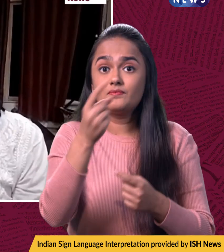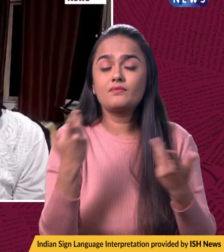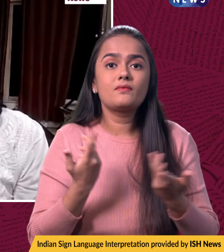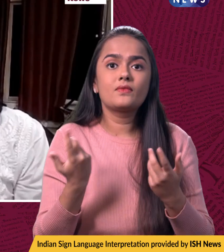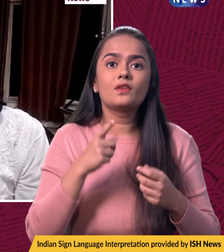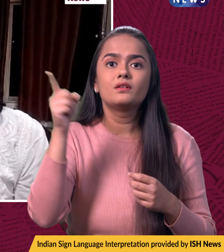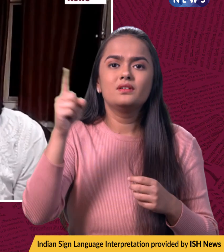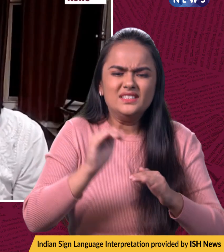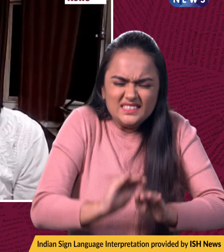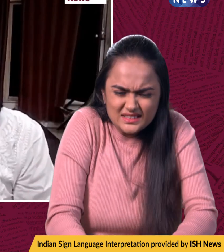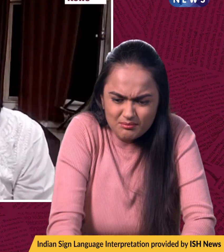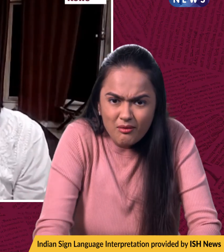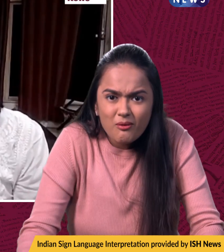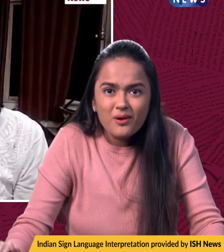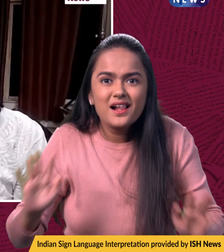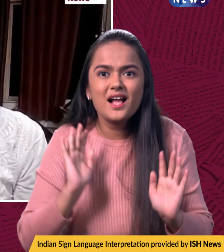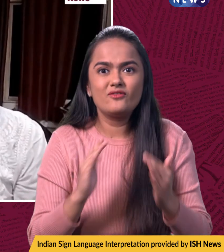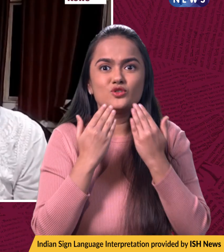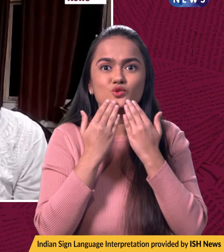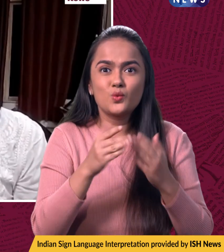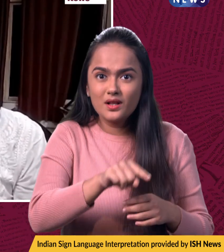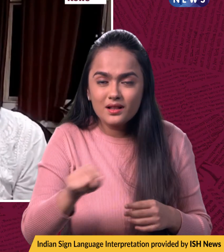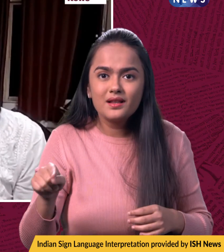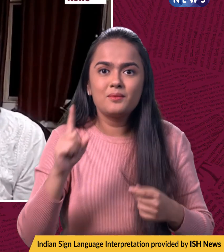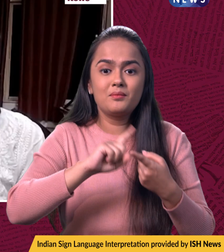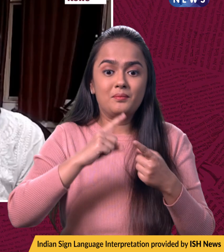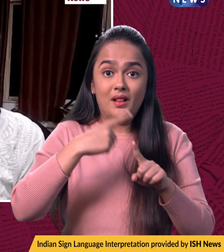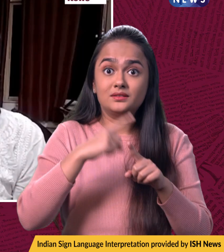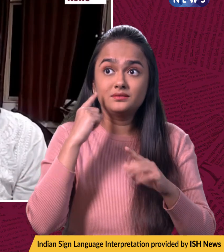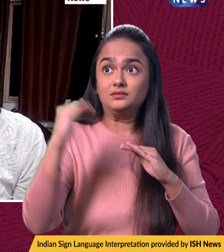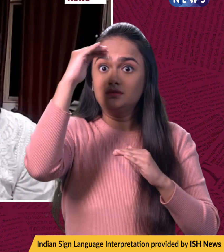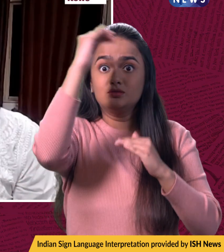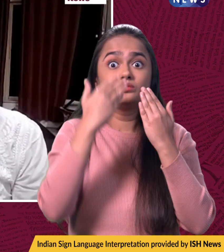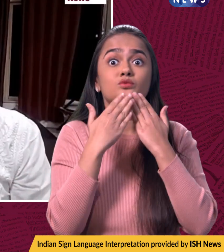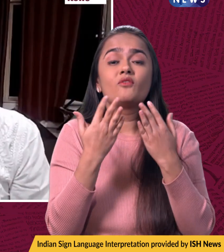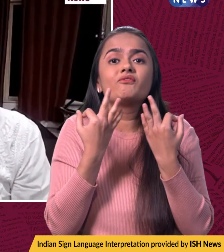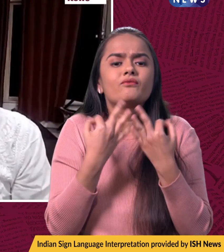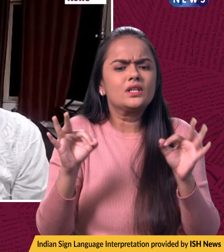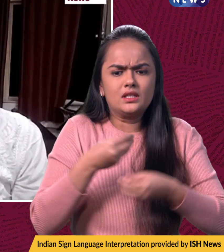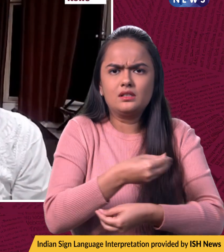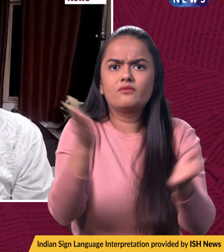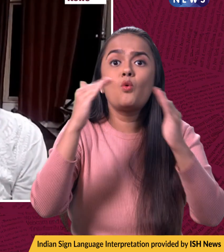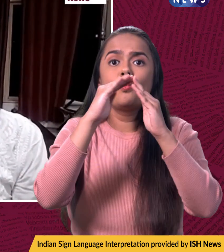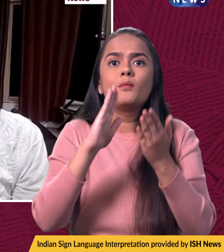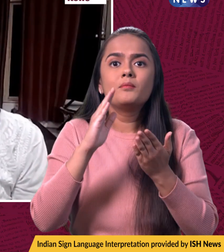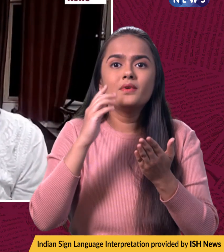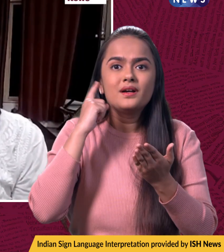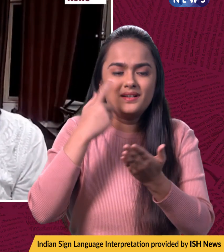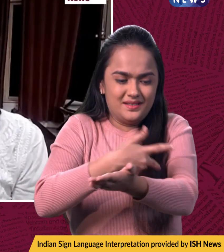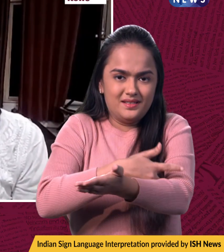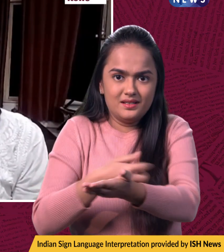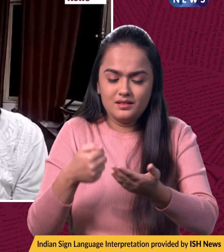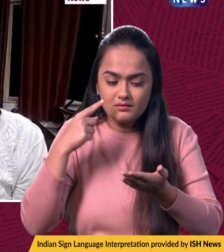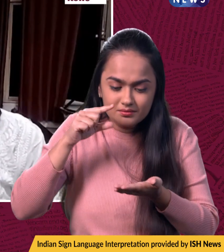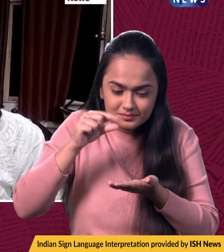will issue kindergartners and elementary school students with free COVID home testing kits.